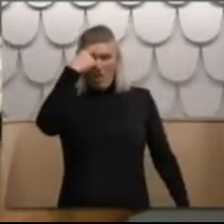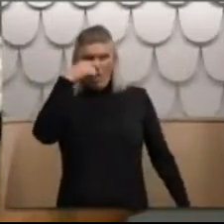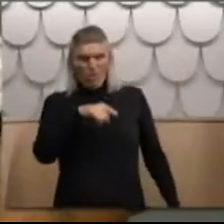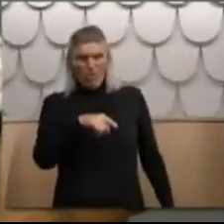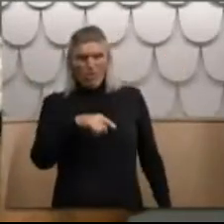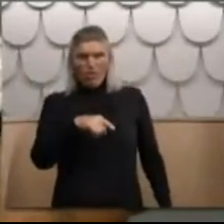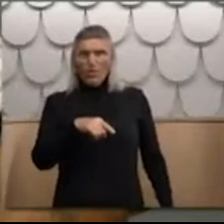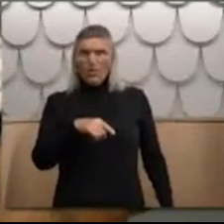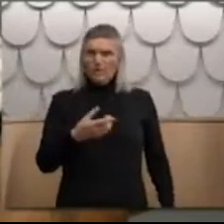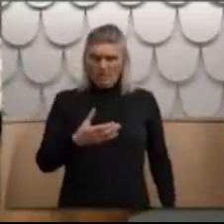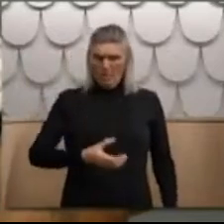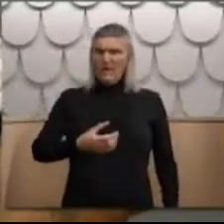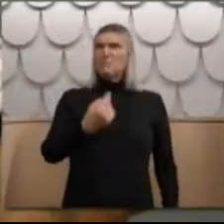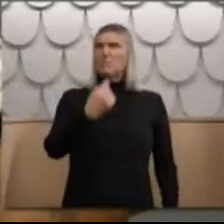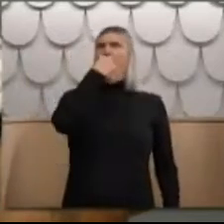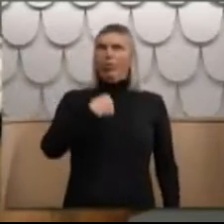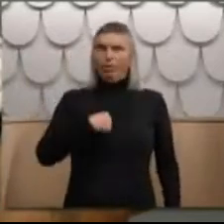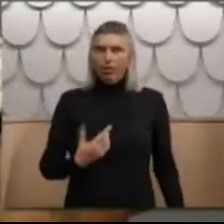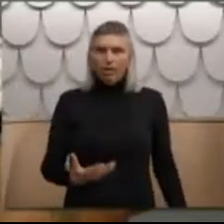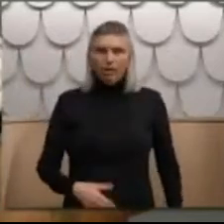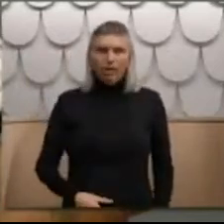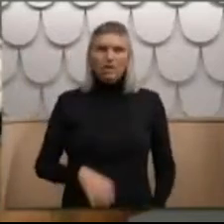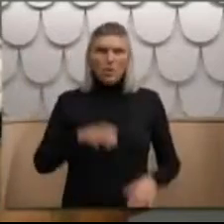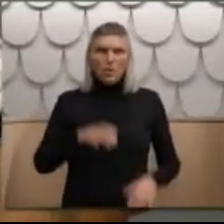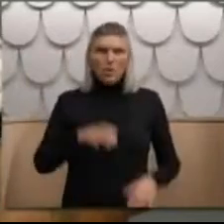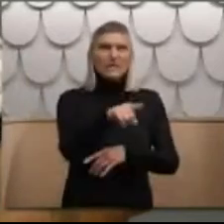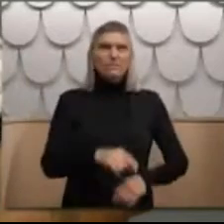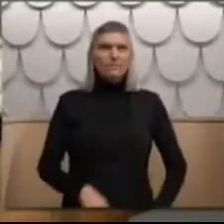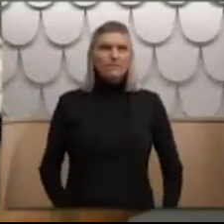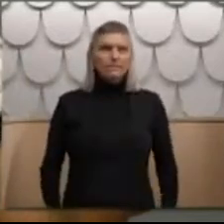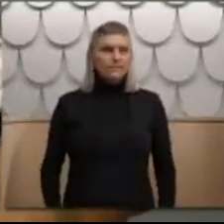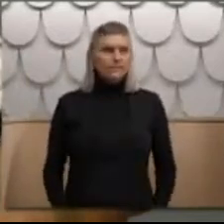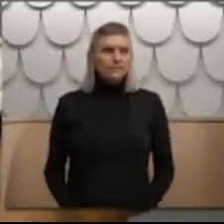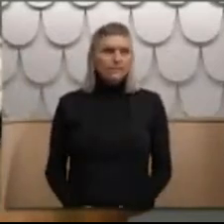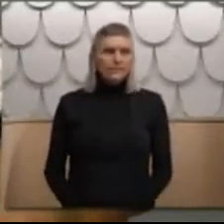I think he was gonna shove it in my mouth, and I bit him.